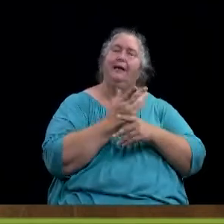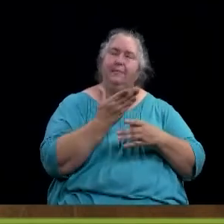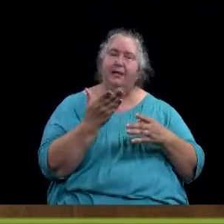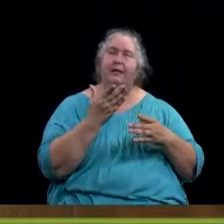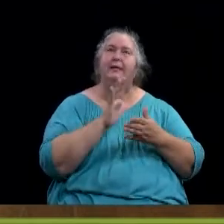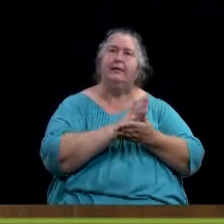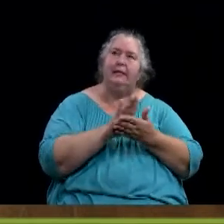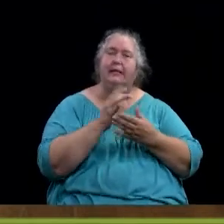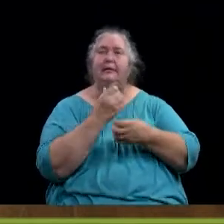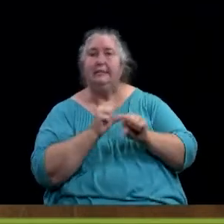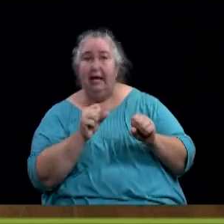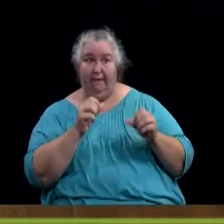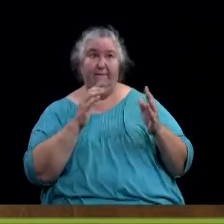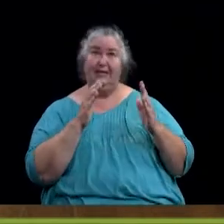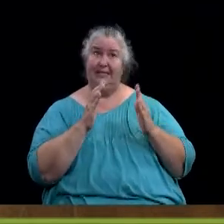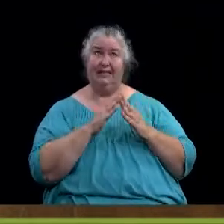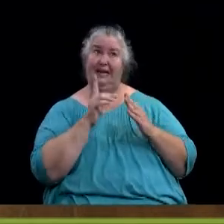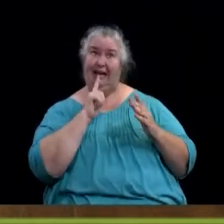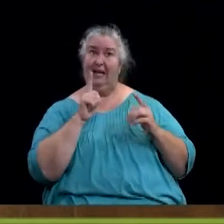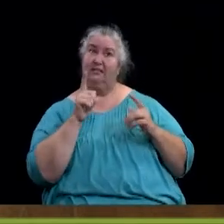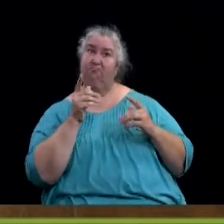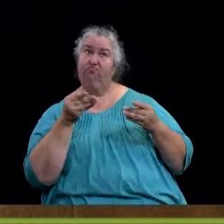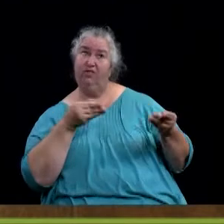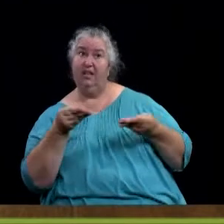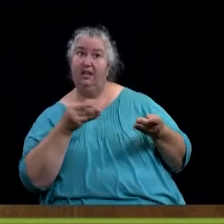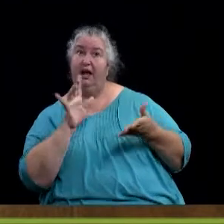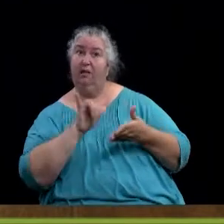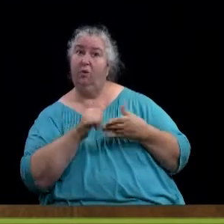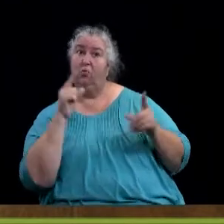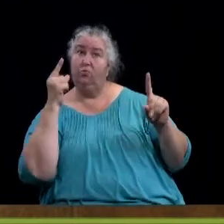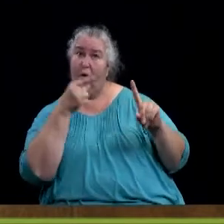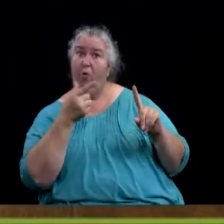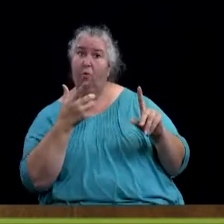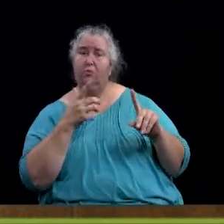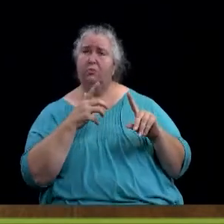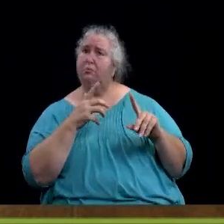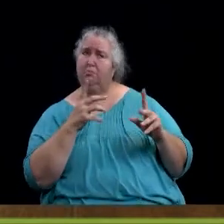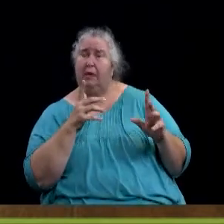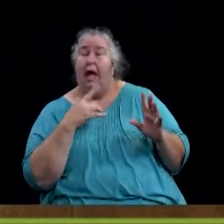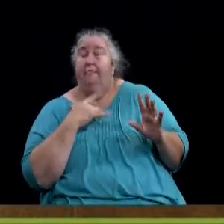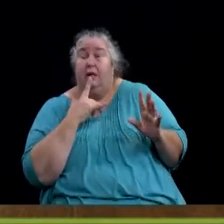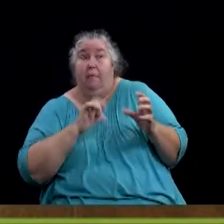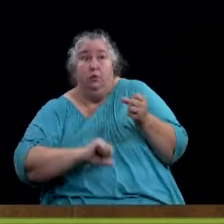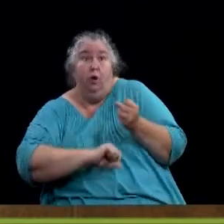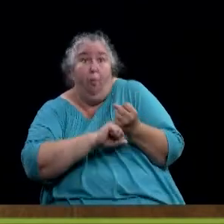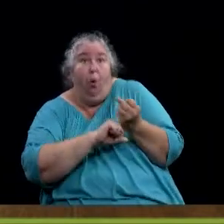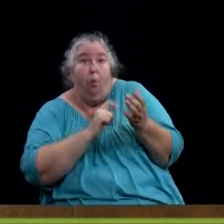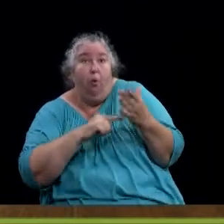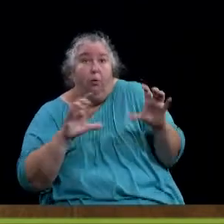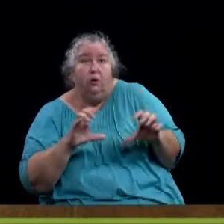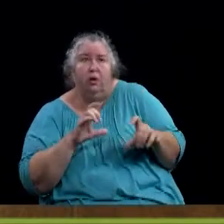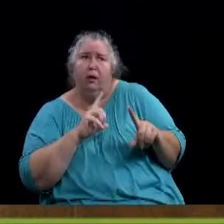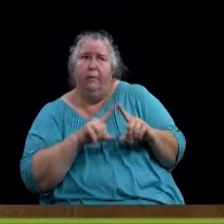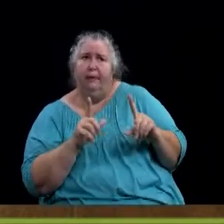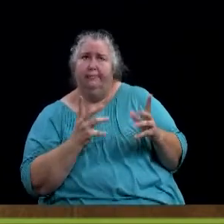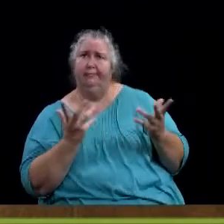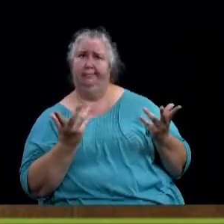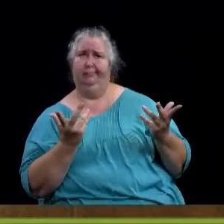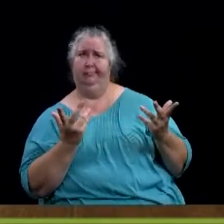city. Again, I'm supportive of what we're doing here, but I know we are running, there's a nice fund balance in